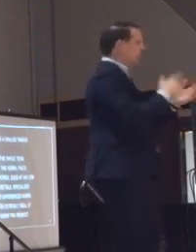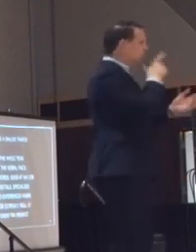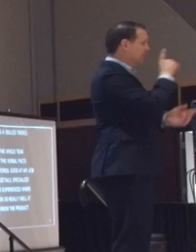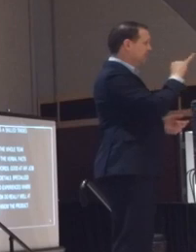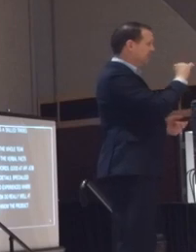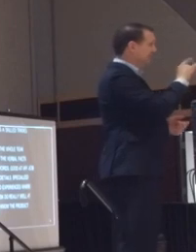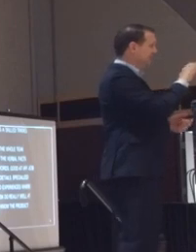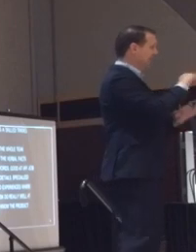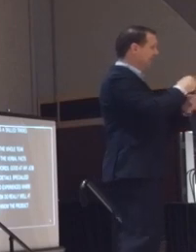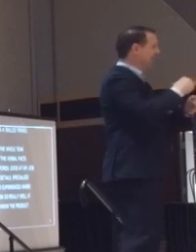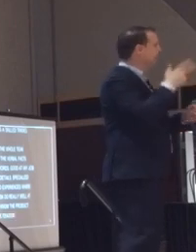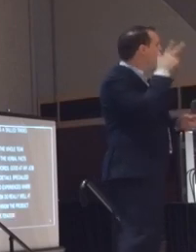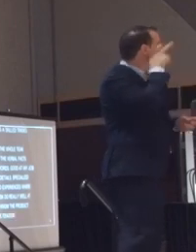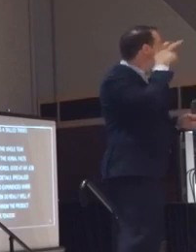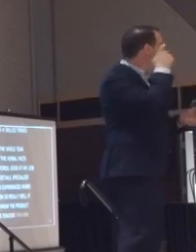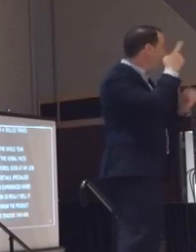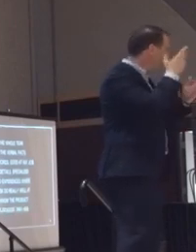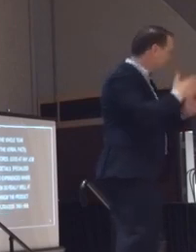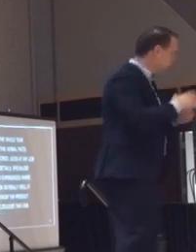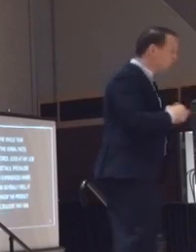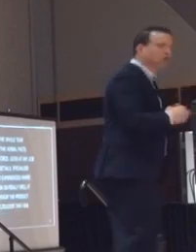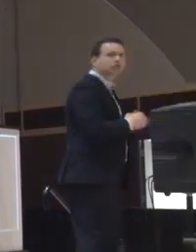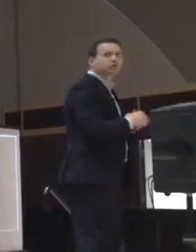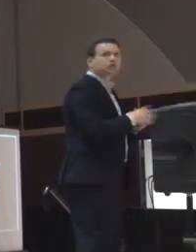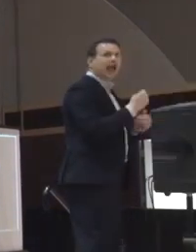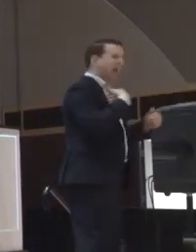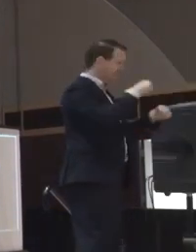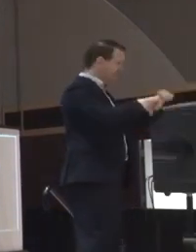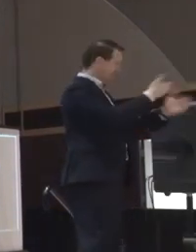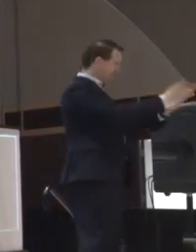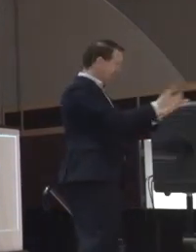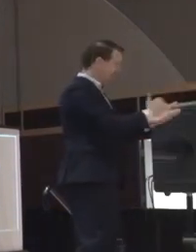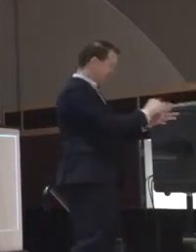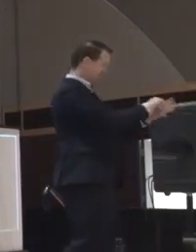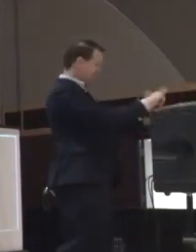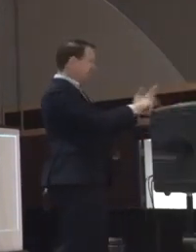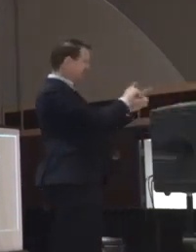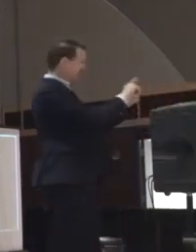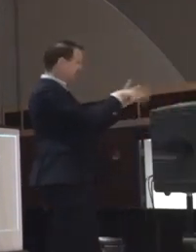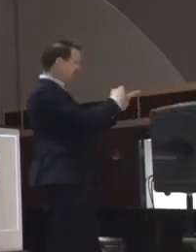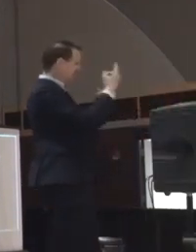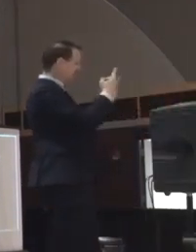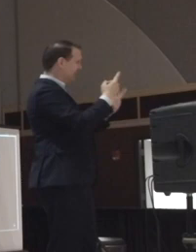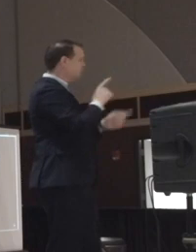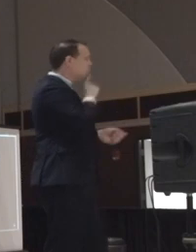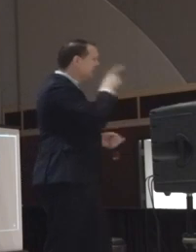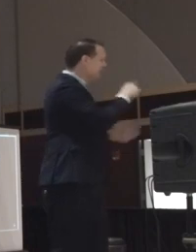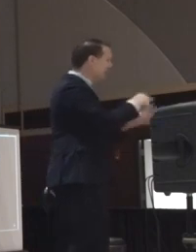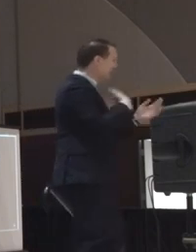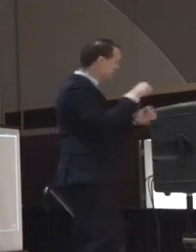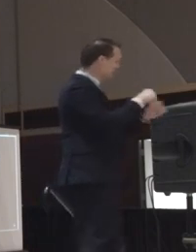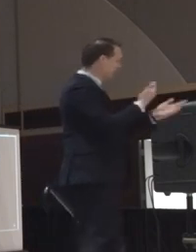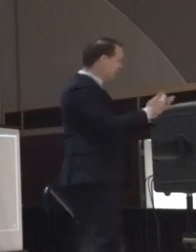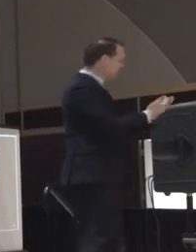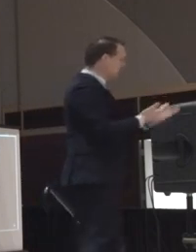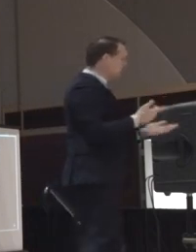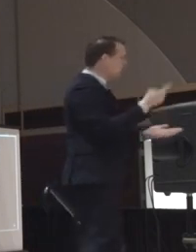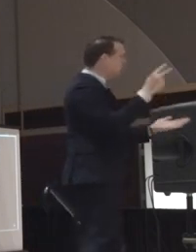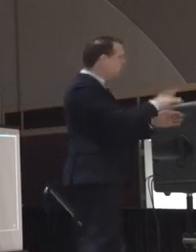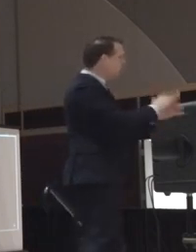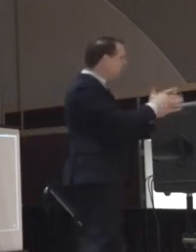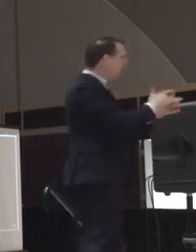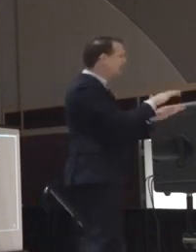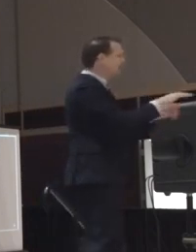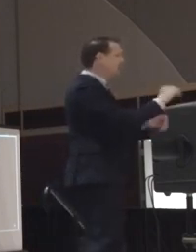that are auditory thinkers. And there's scientific evidence that these different kinds of thinking exist. Just go online, type in the